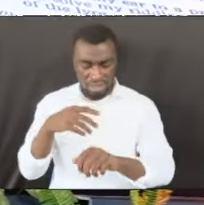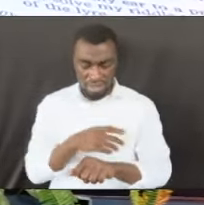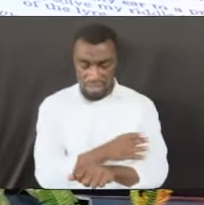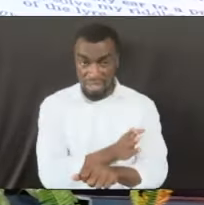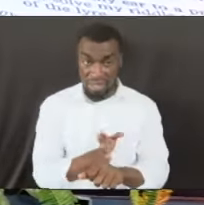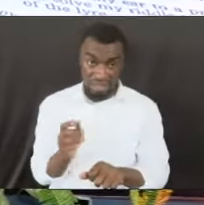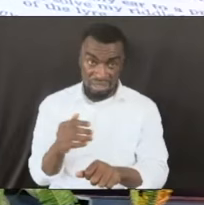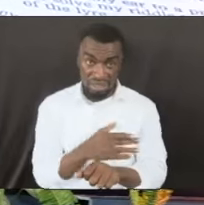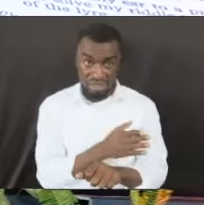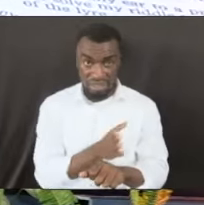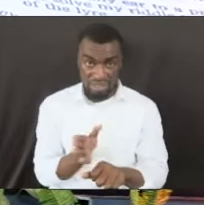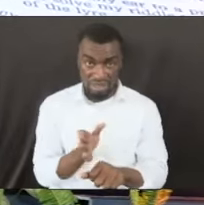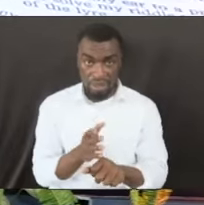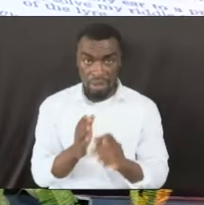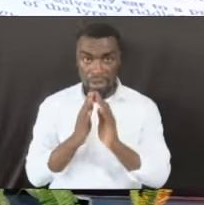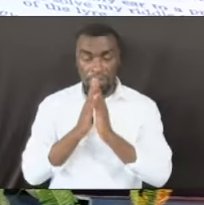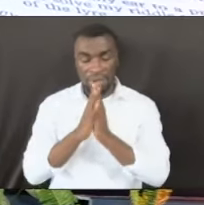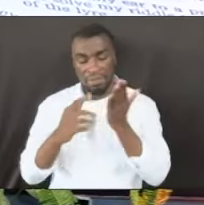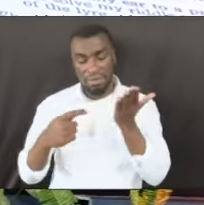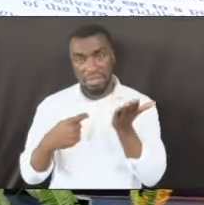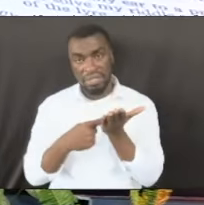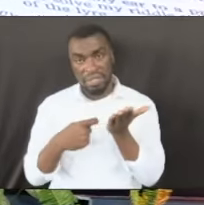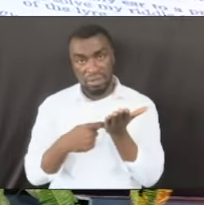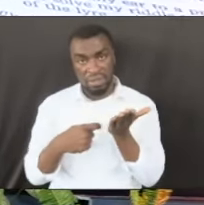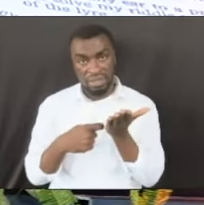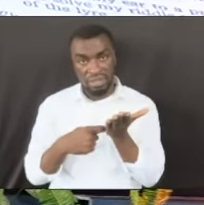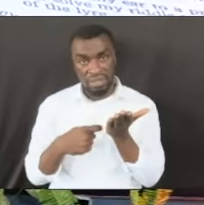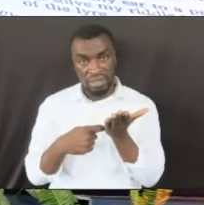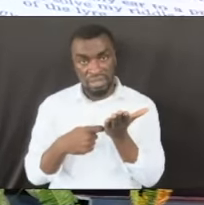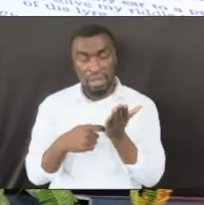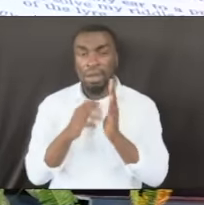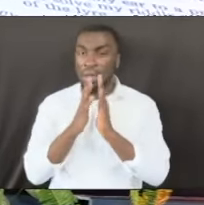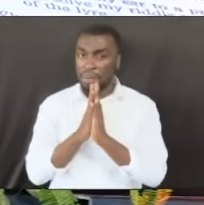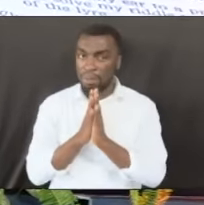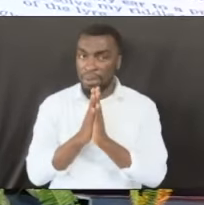here. Pray for the technology. And pray for